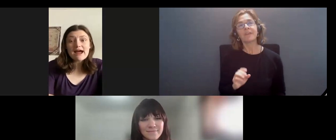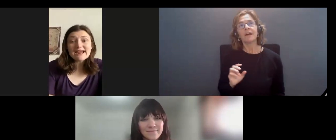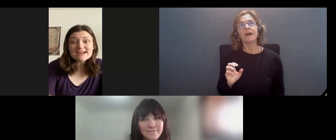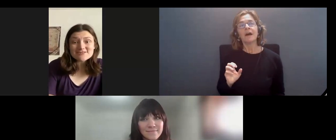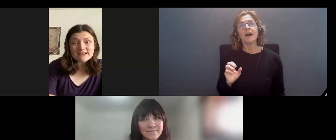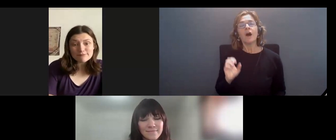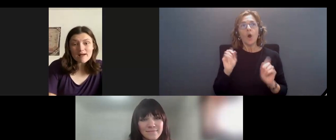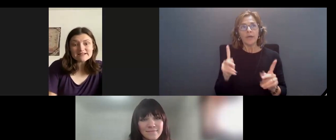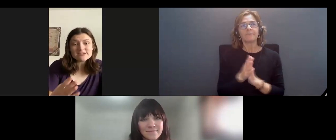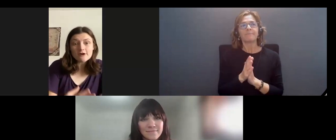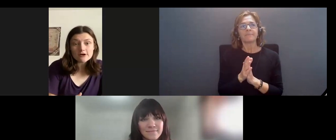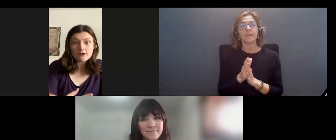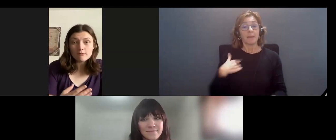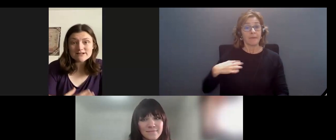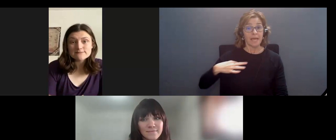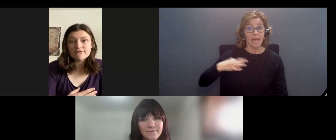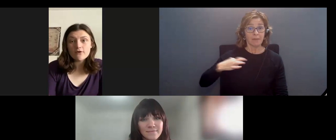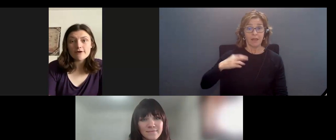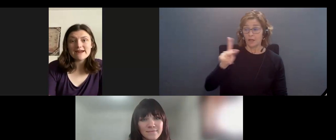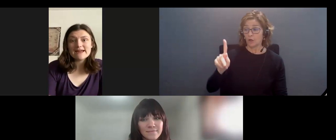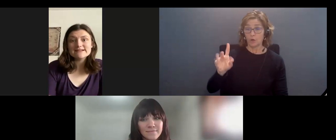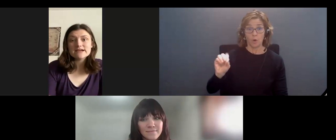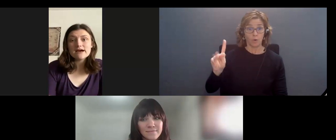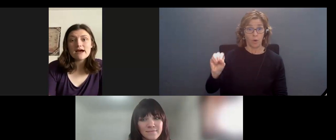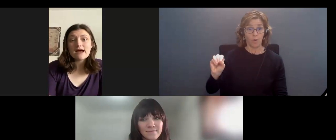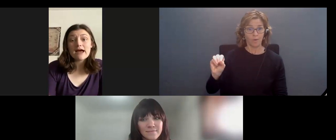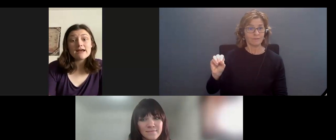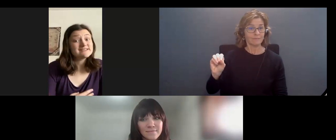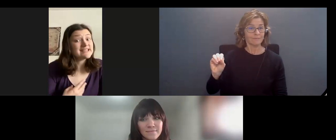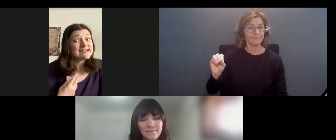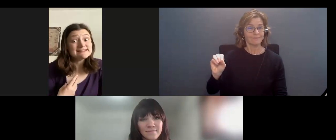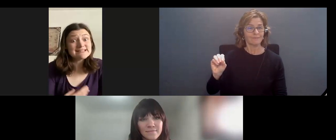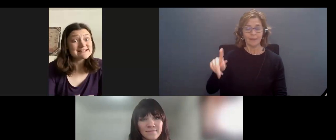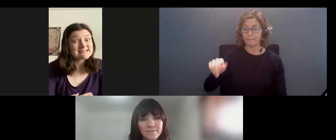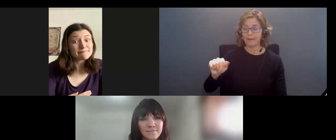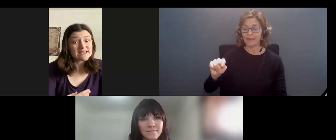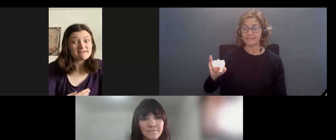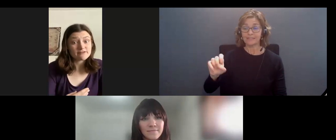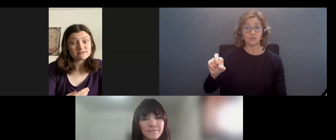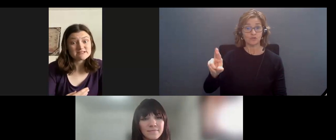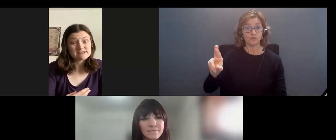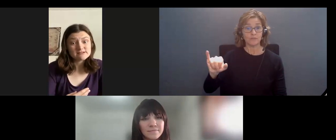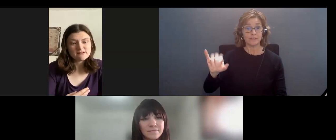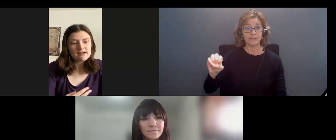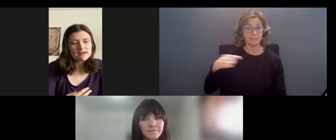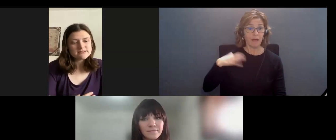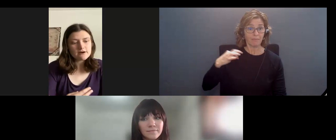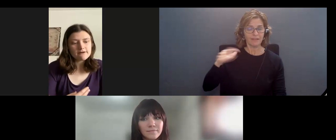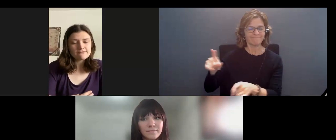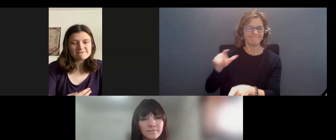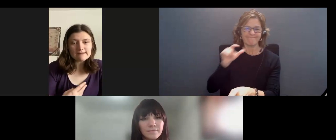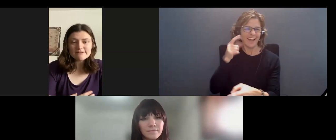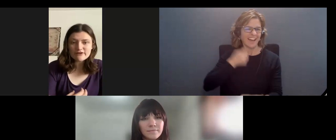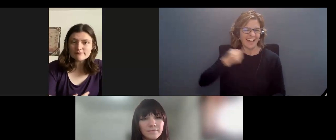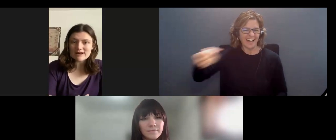Before I actually applied to COCO once before, and they didn't accept me at first. So